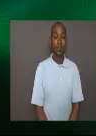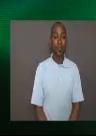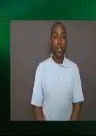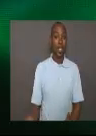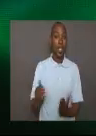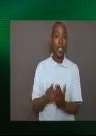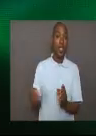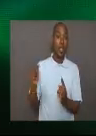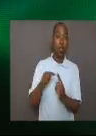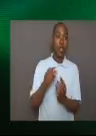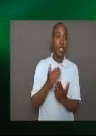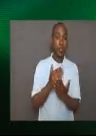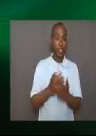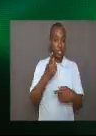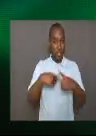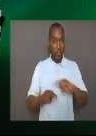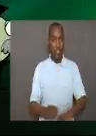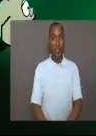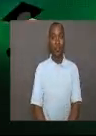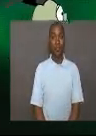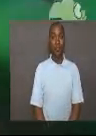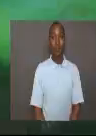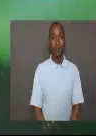Let's get back to our lesson.